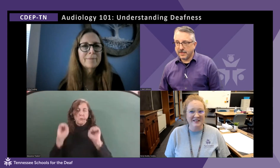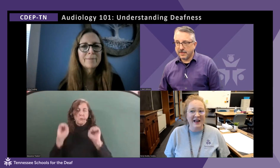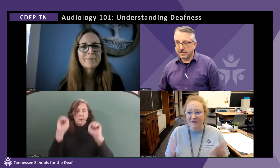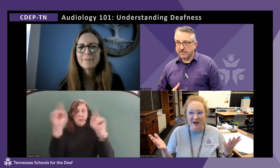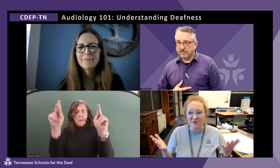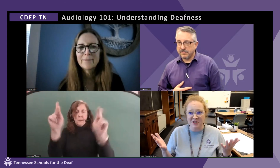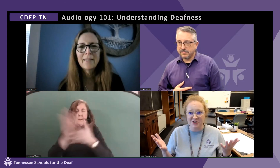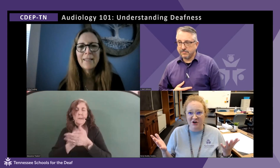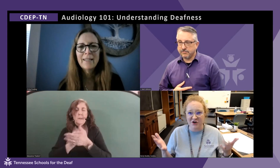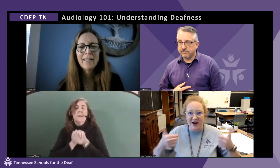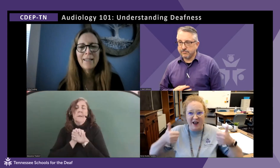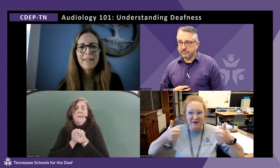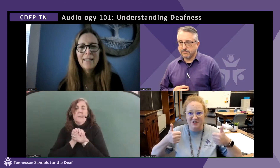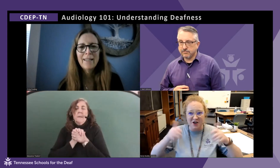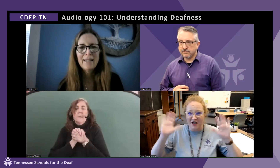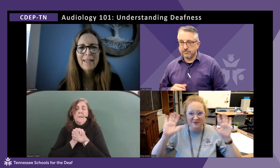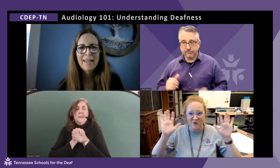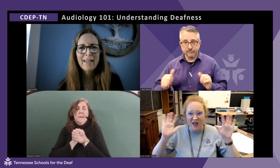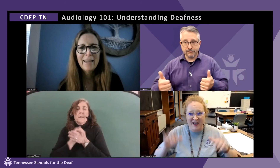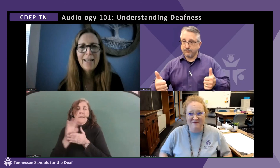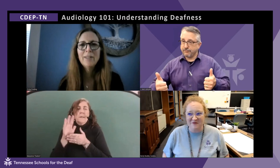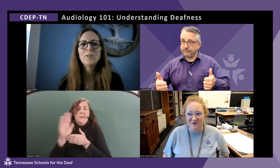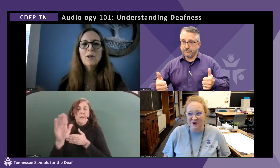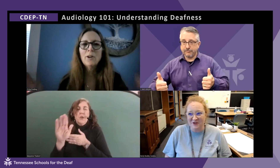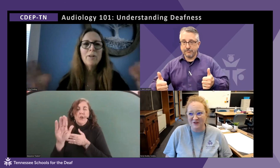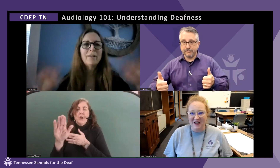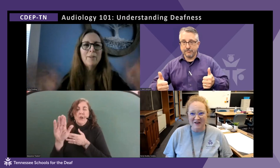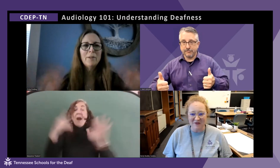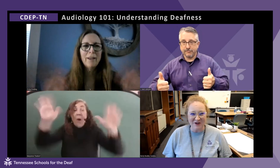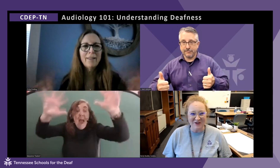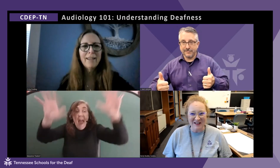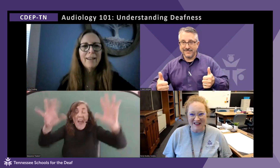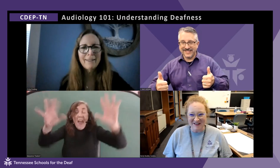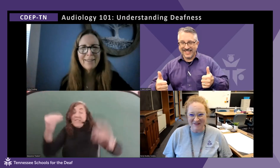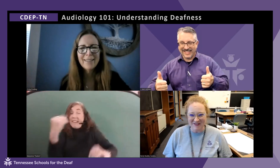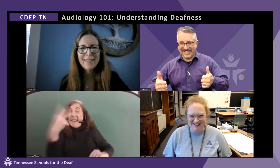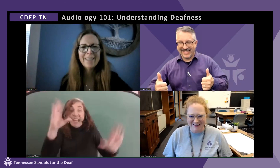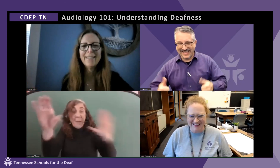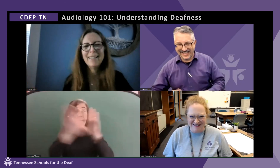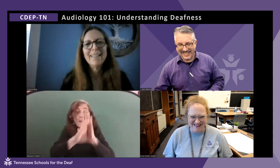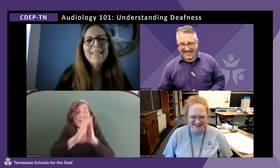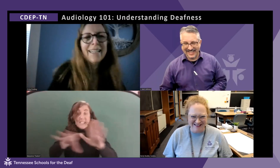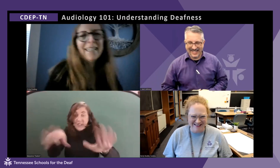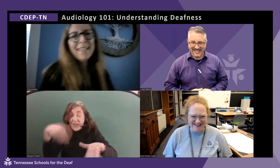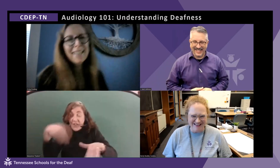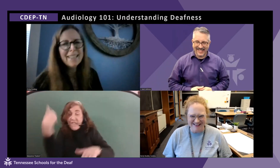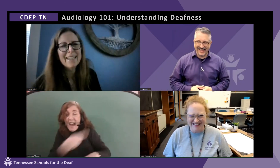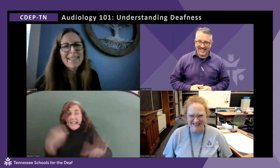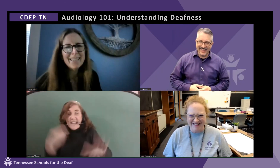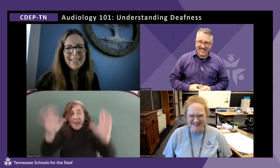does everybody want to turn your cameras on and wave before Sure, you can do before that. you Yeah. leave?